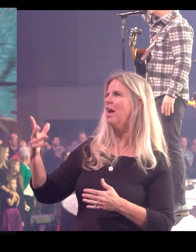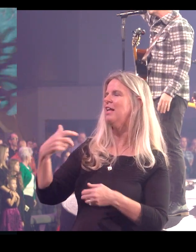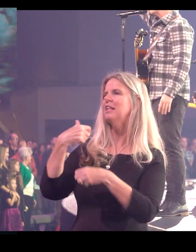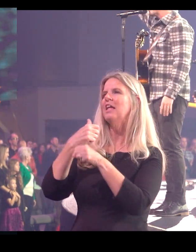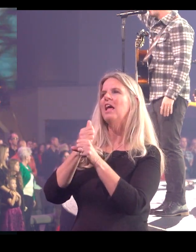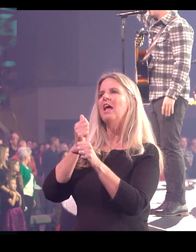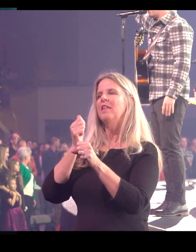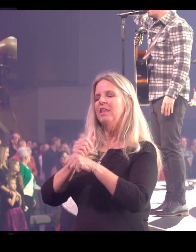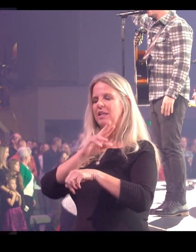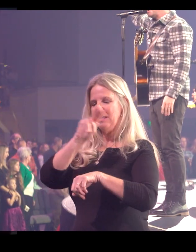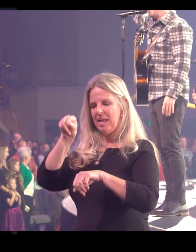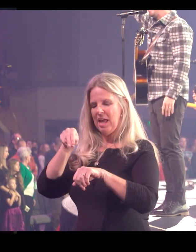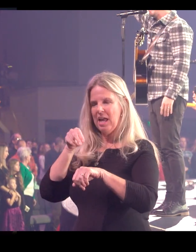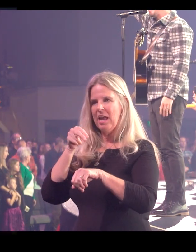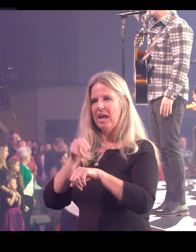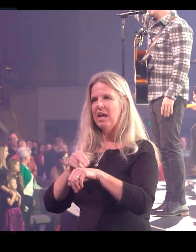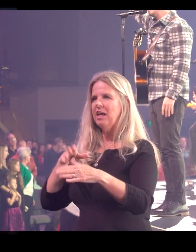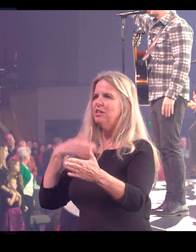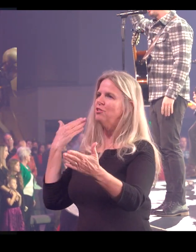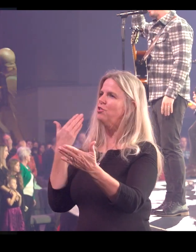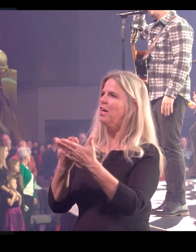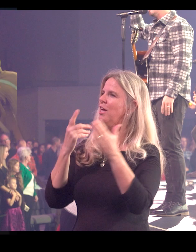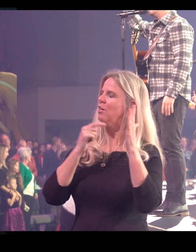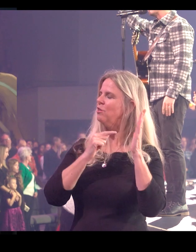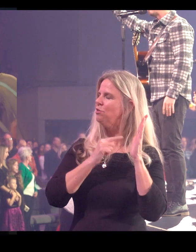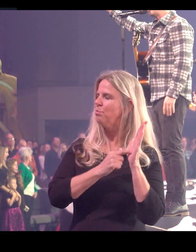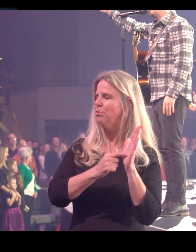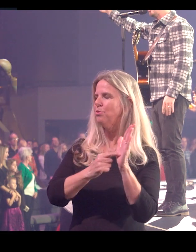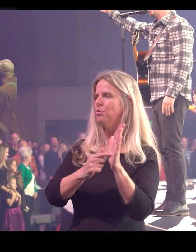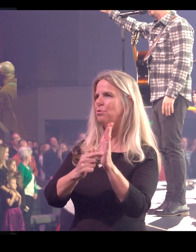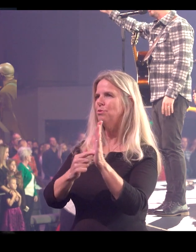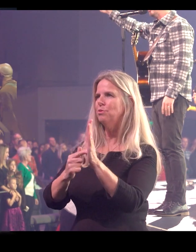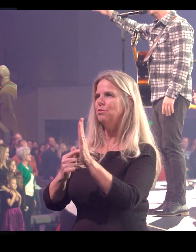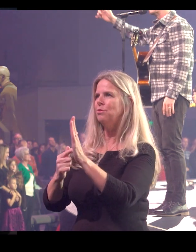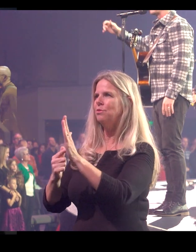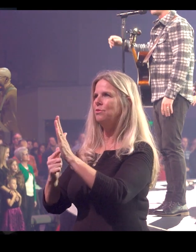nations prove the glory.